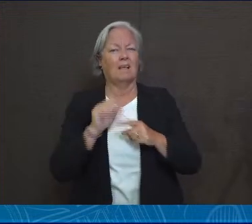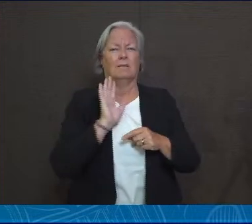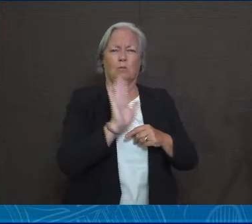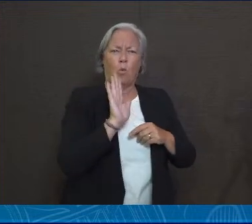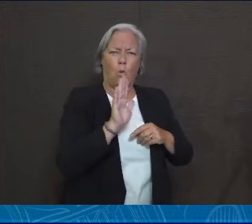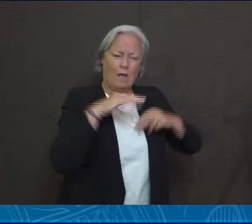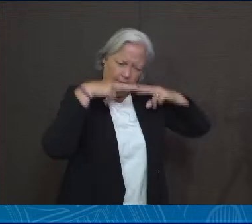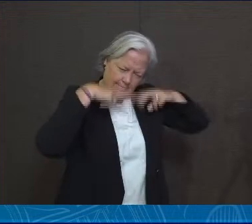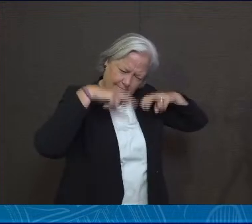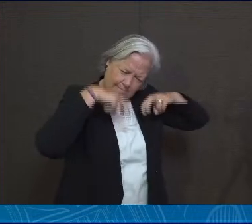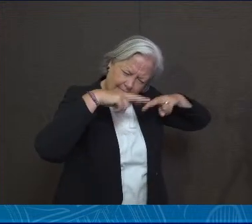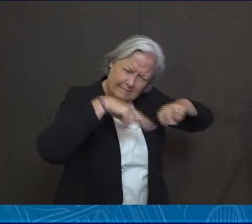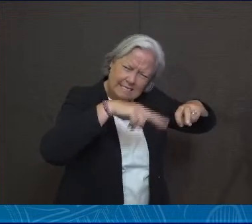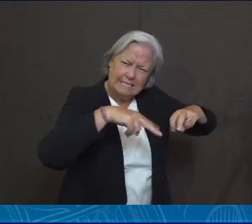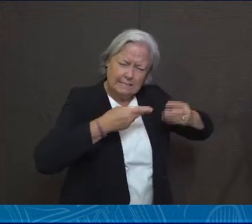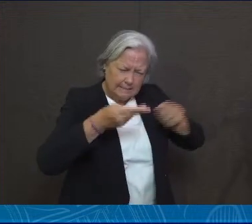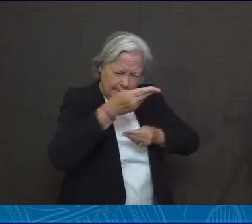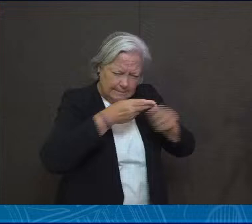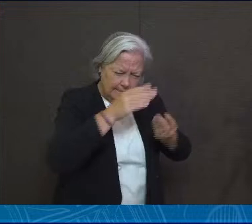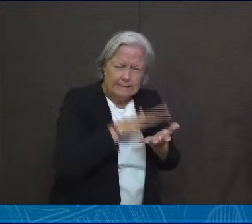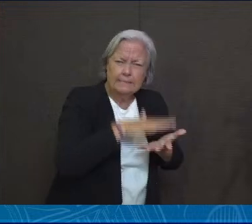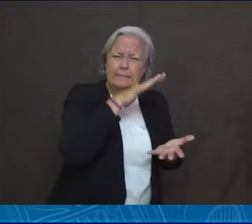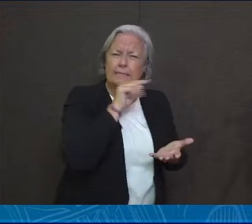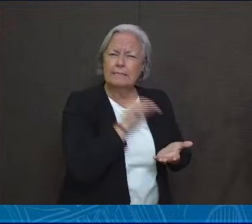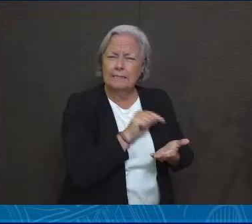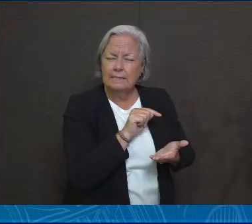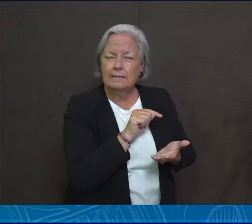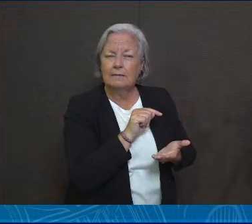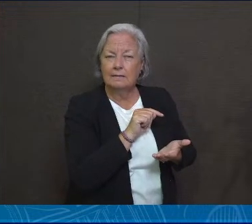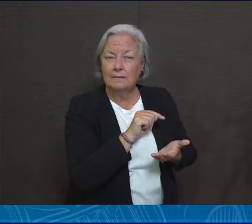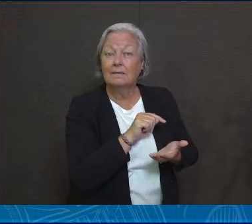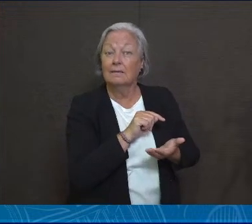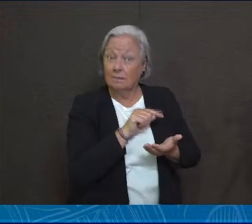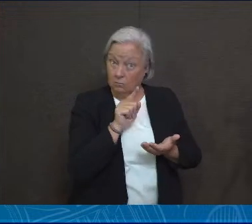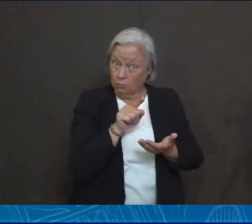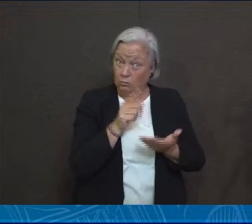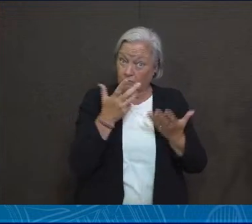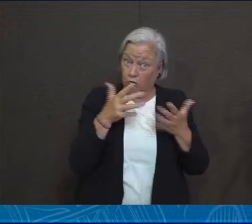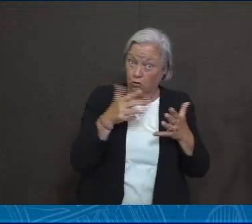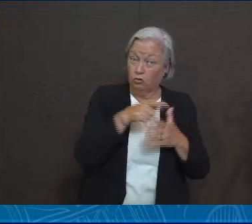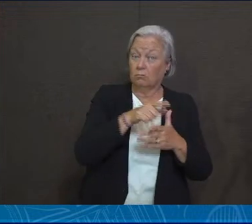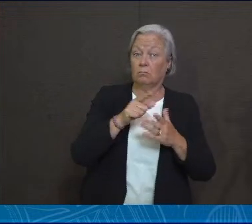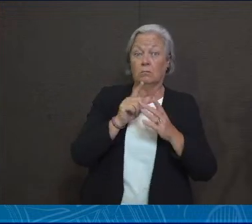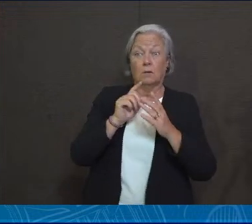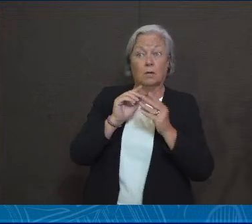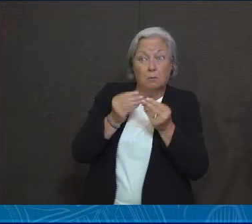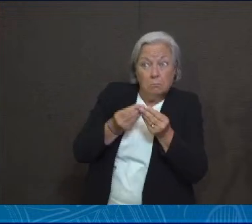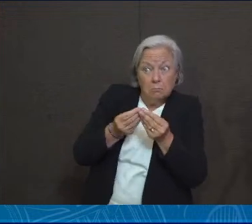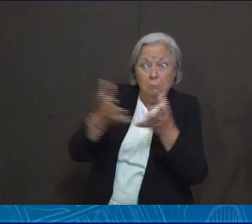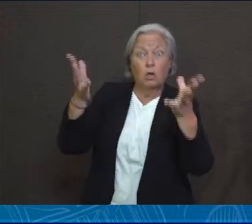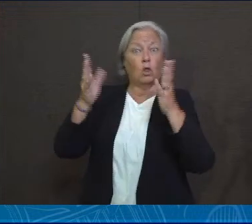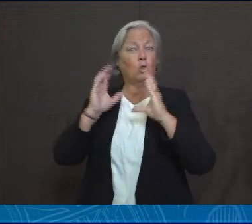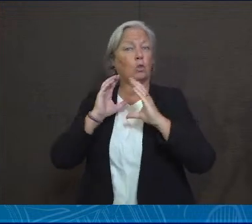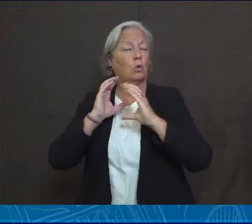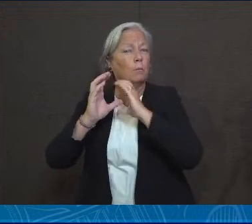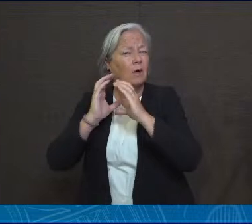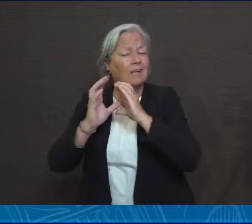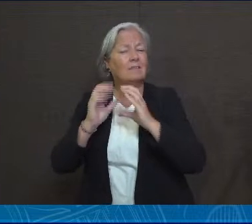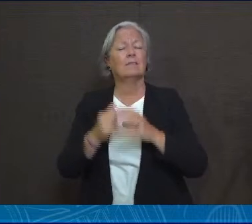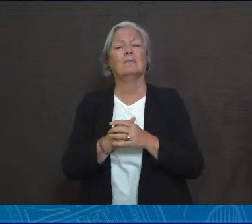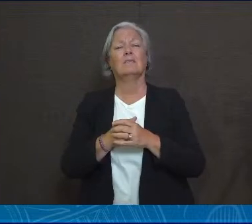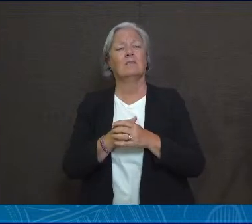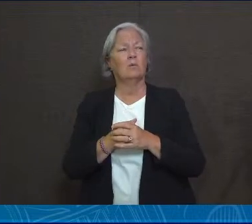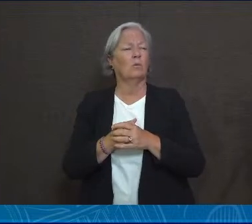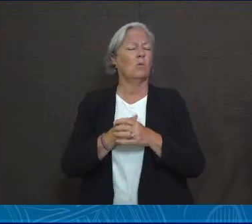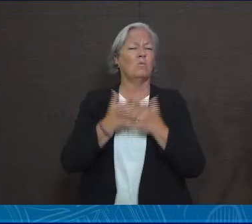into it, and instances where that has been communicated, also instances where it is dramatised,